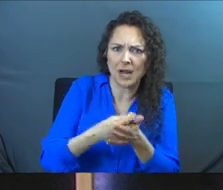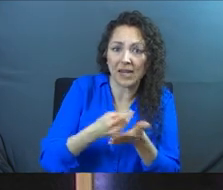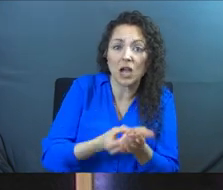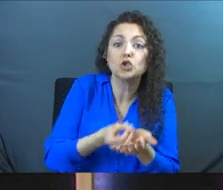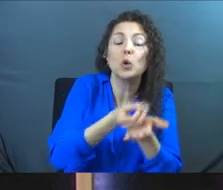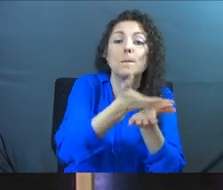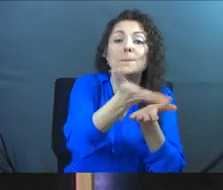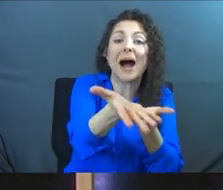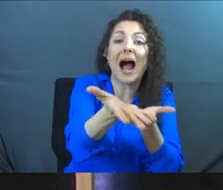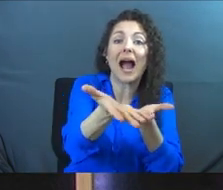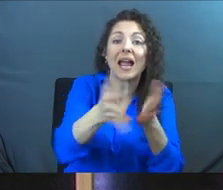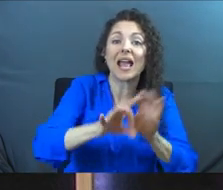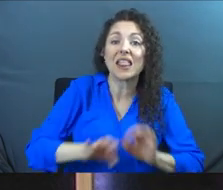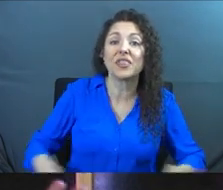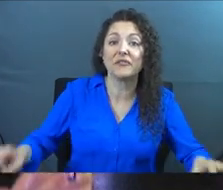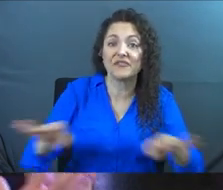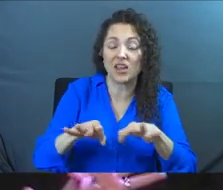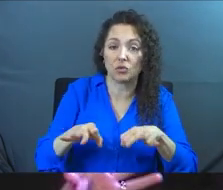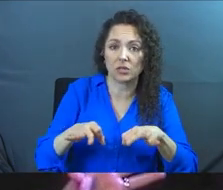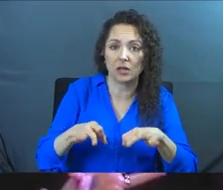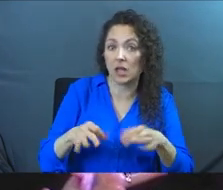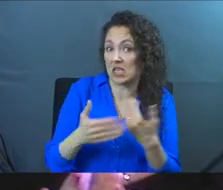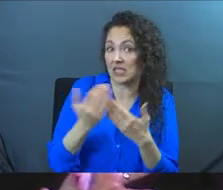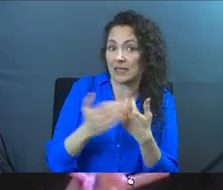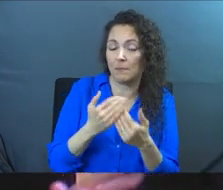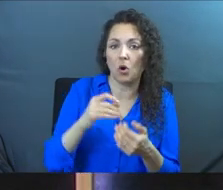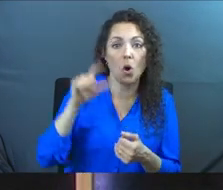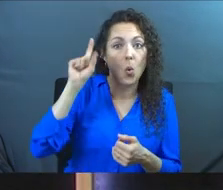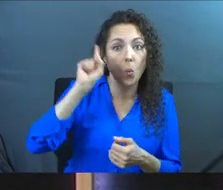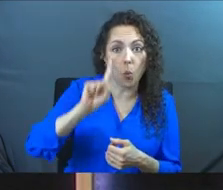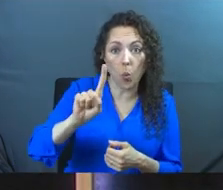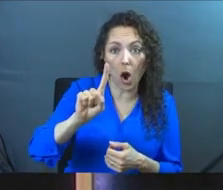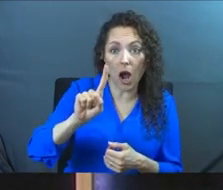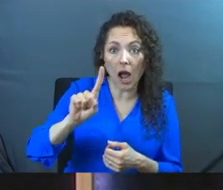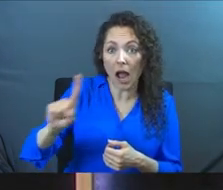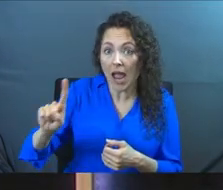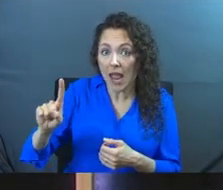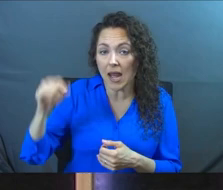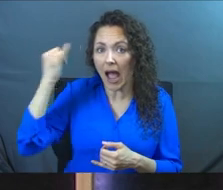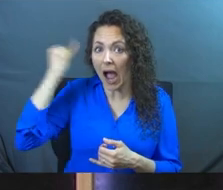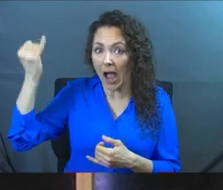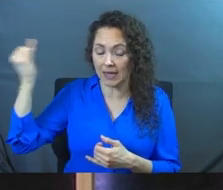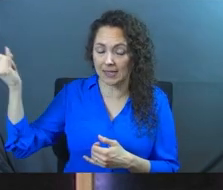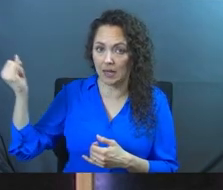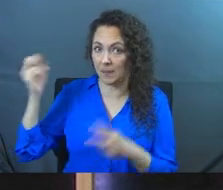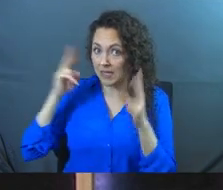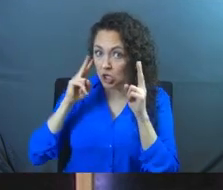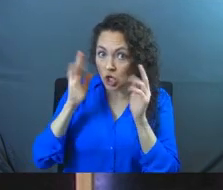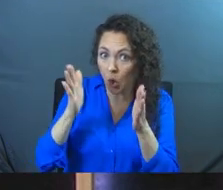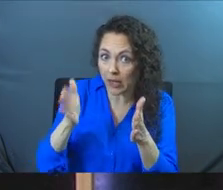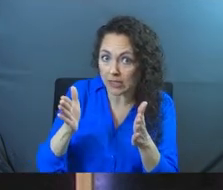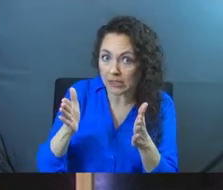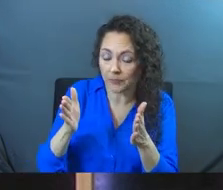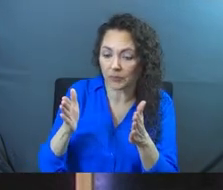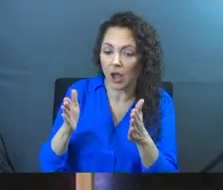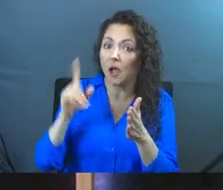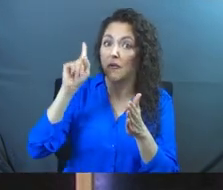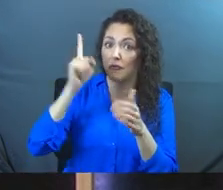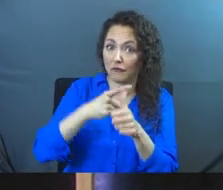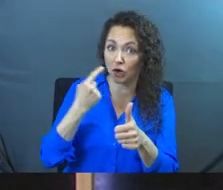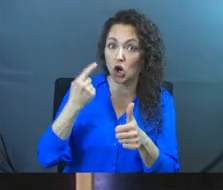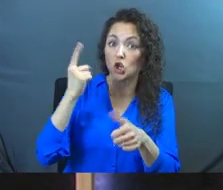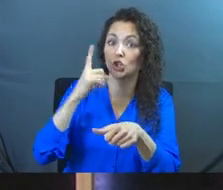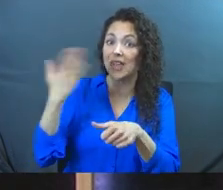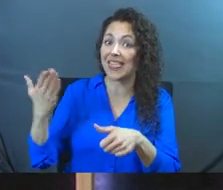field. That's the first parable we're going to look at. Super simple, just this one idea. And I want us to notice a couple things in this. So the first thing